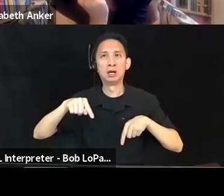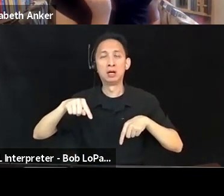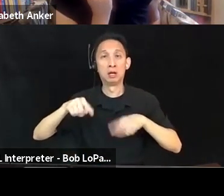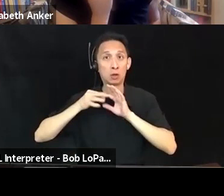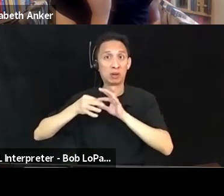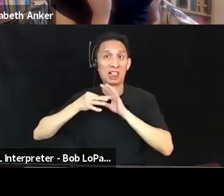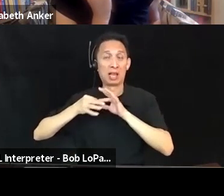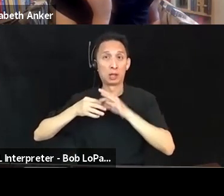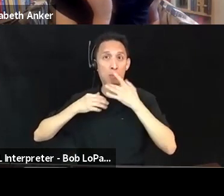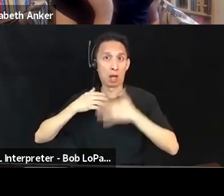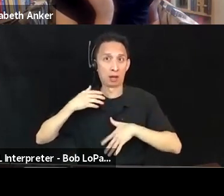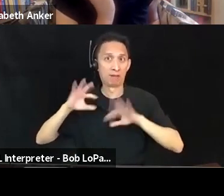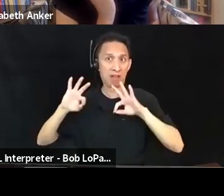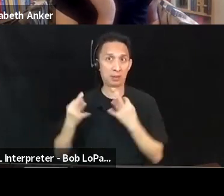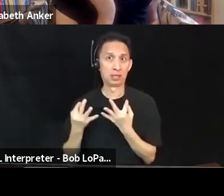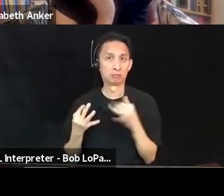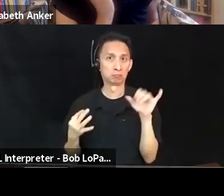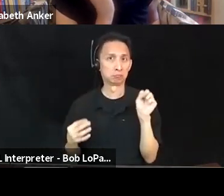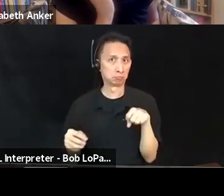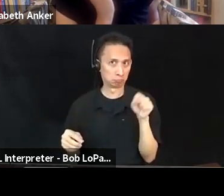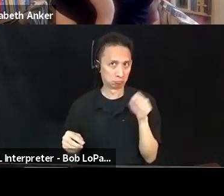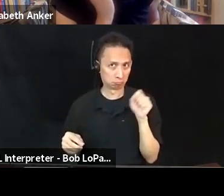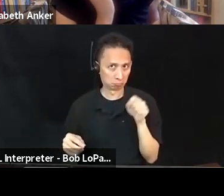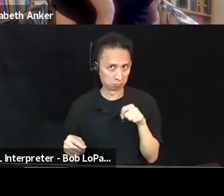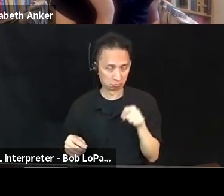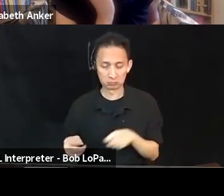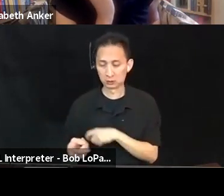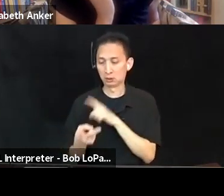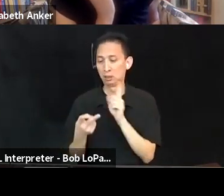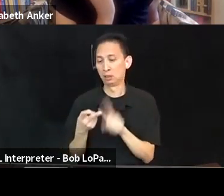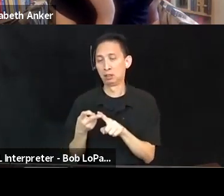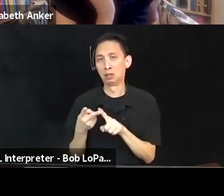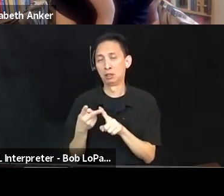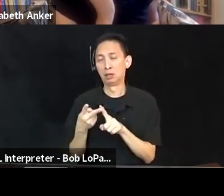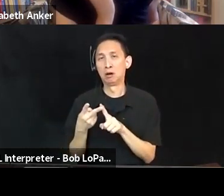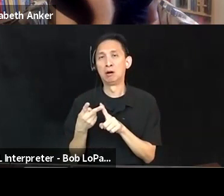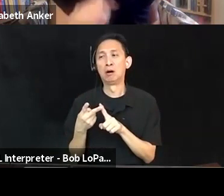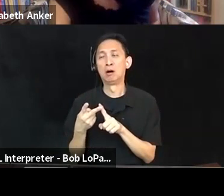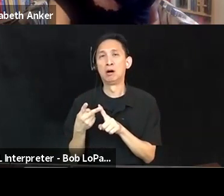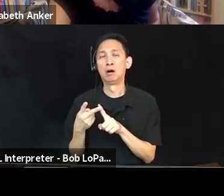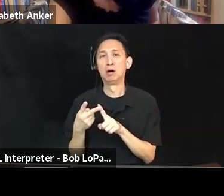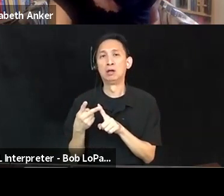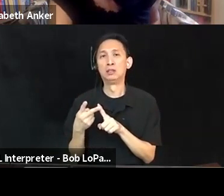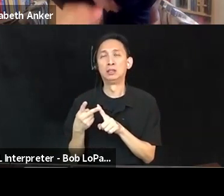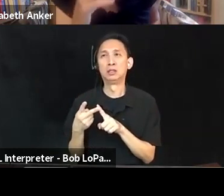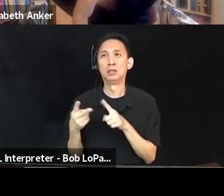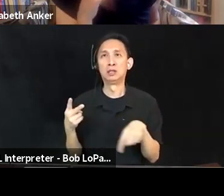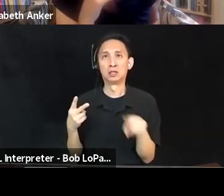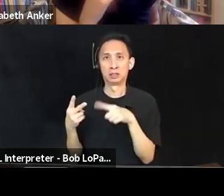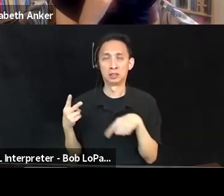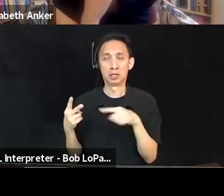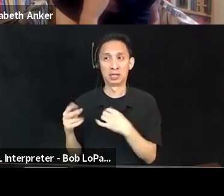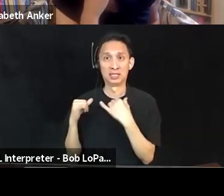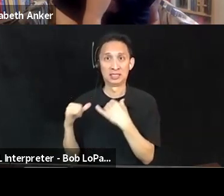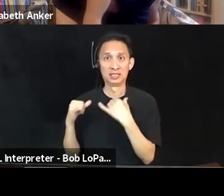related among themselves by ties of blood, but who are not only of the